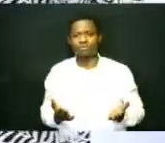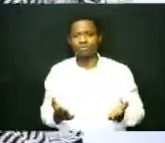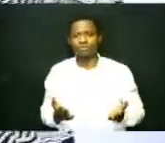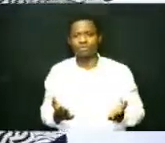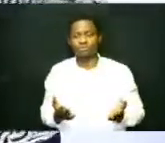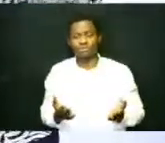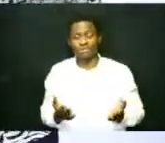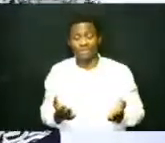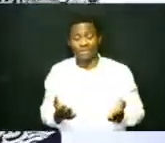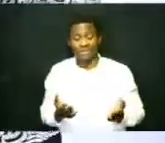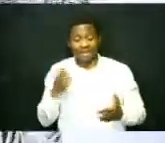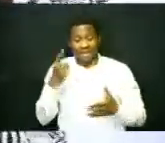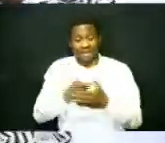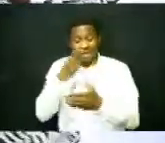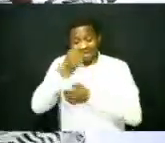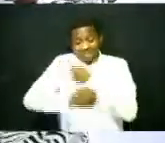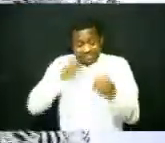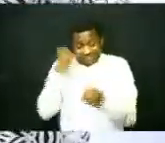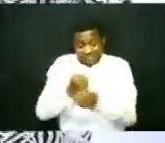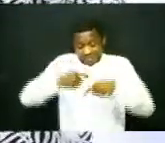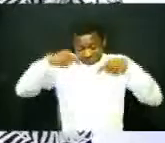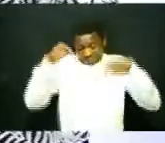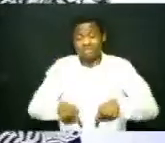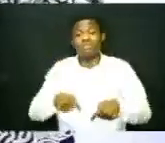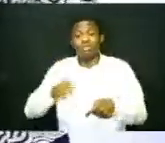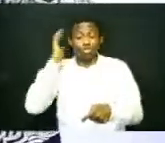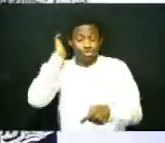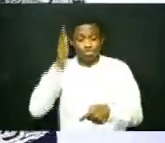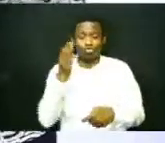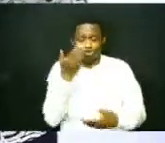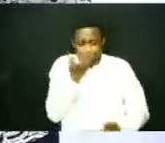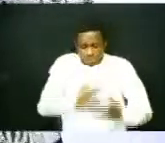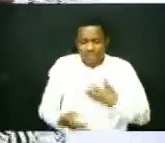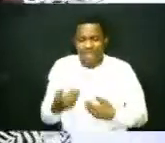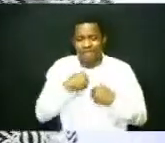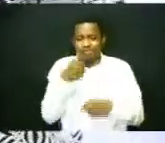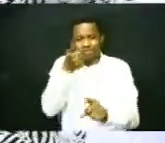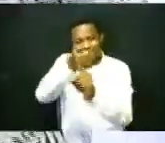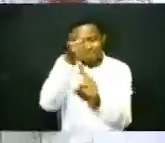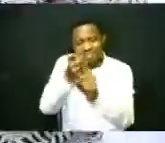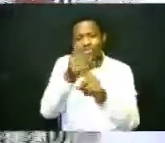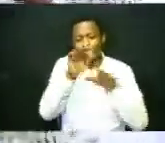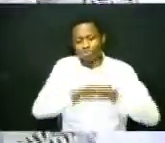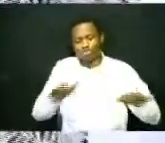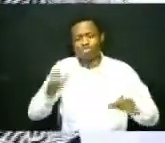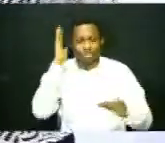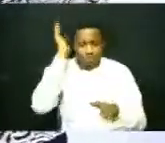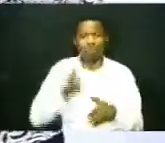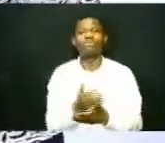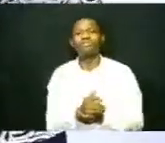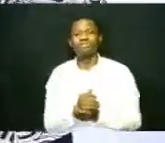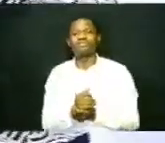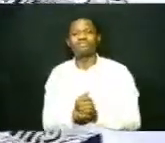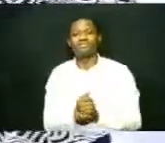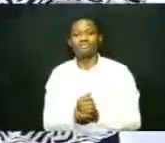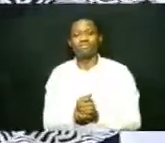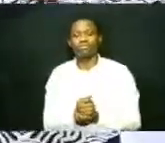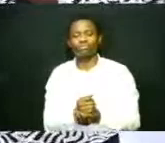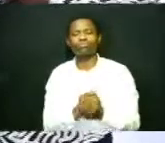A year by today, you would embrace your child. Number